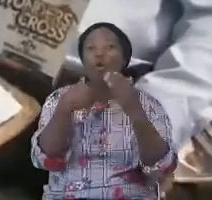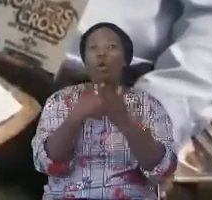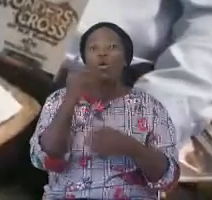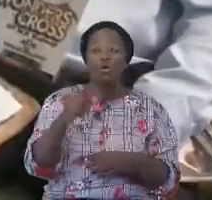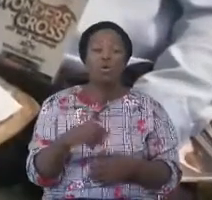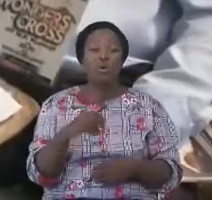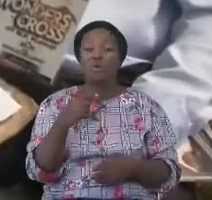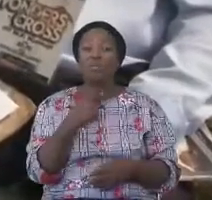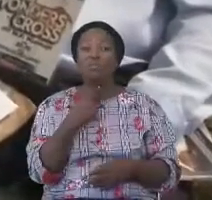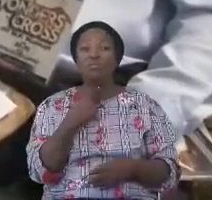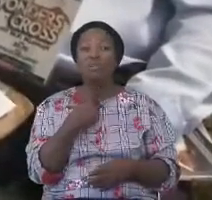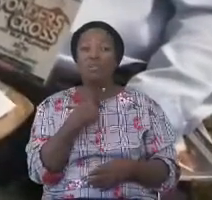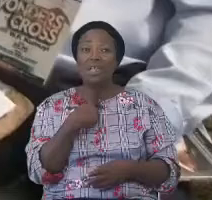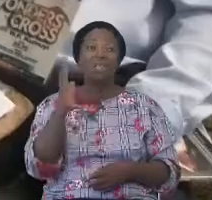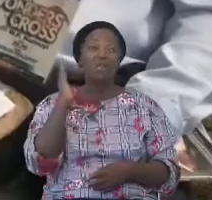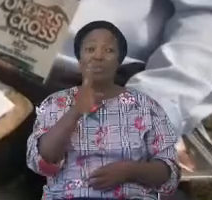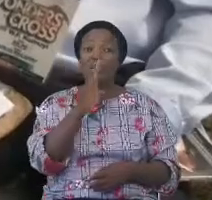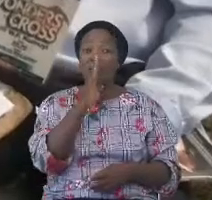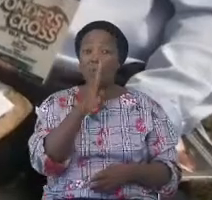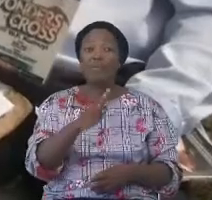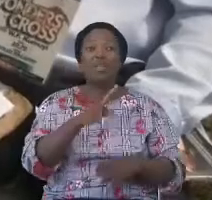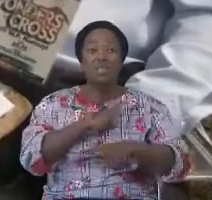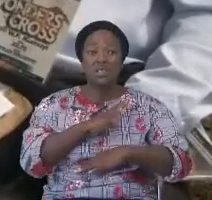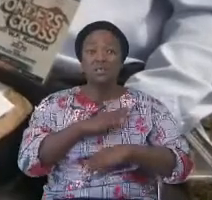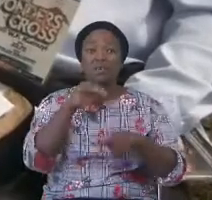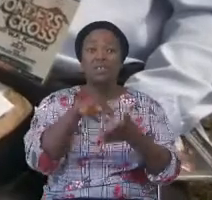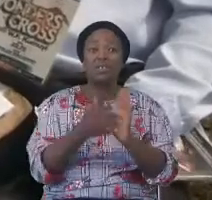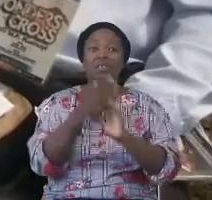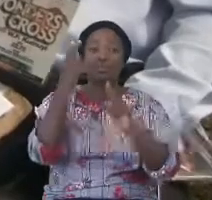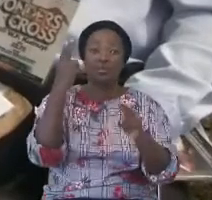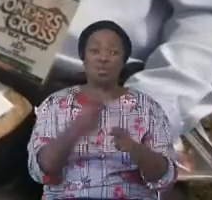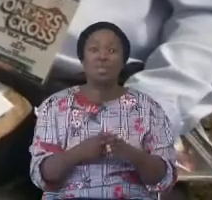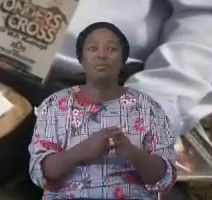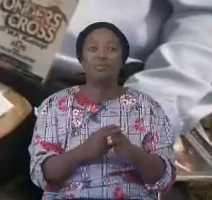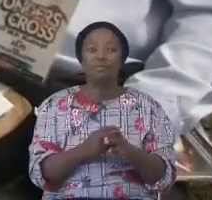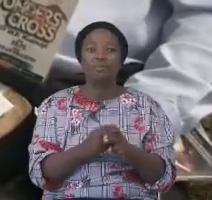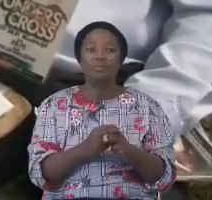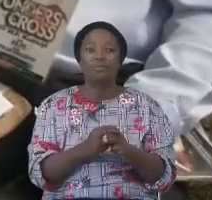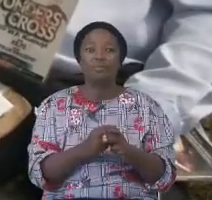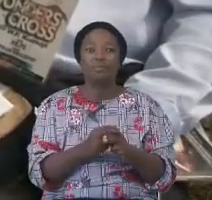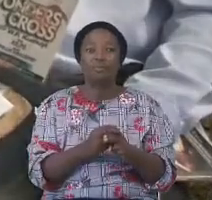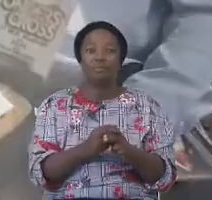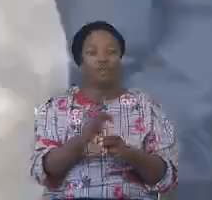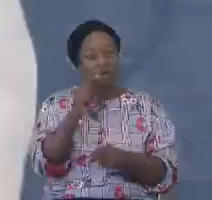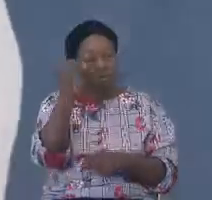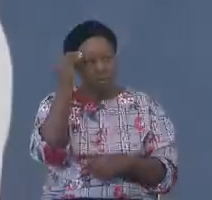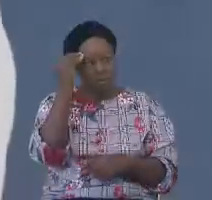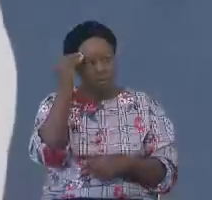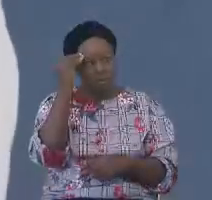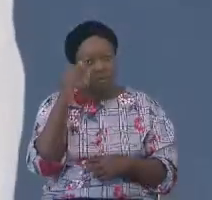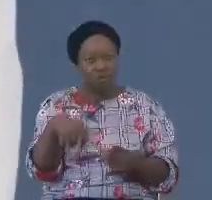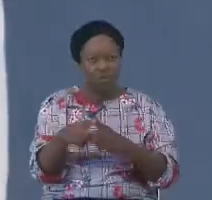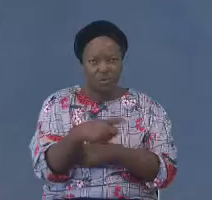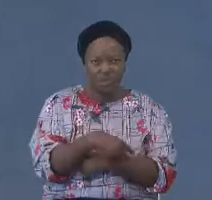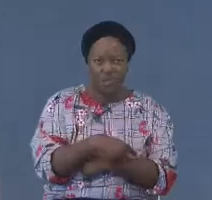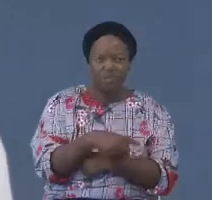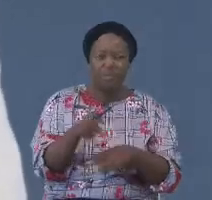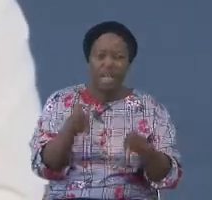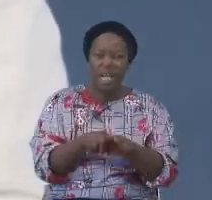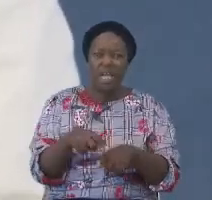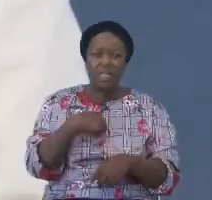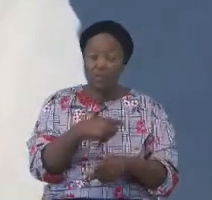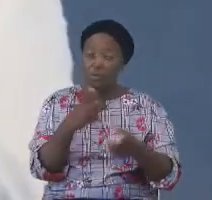spirit first in your mind all your thirst will be satisfied in jesus